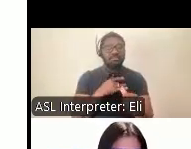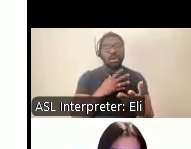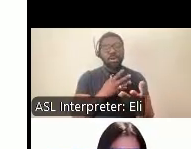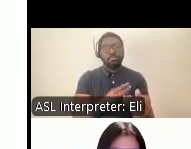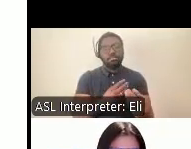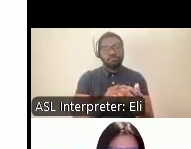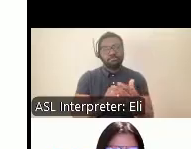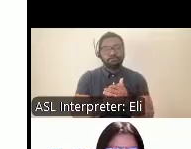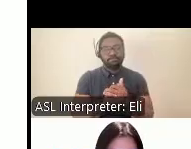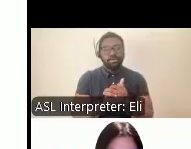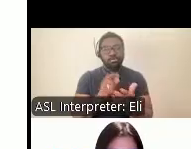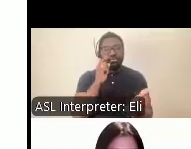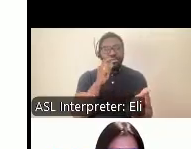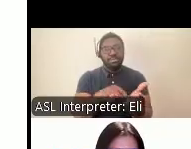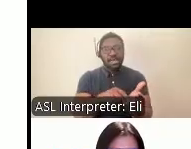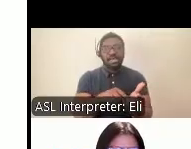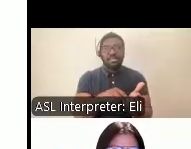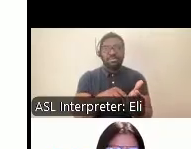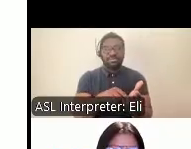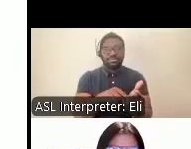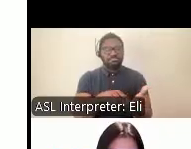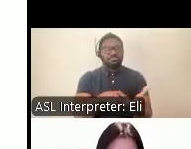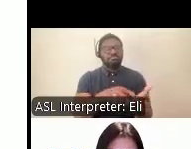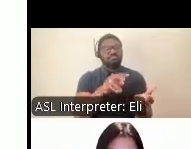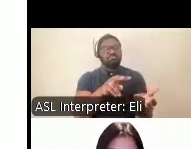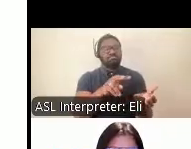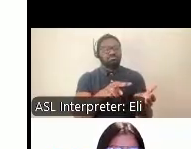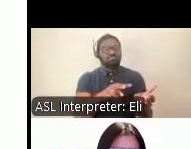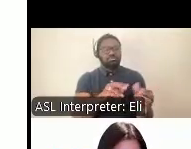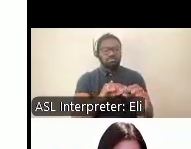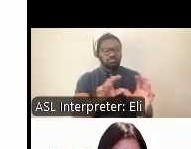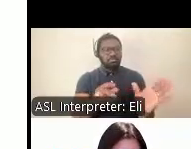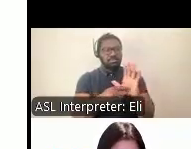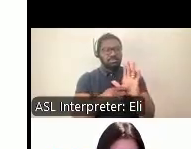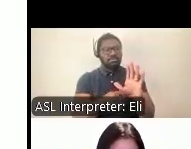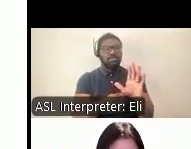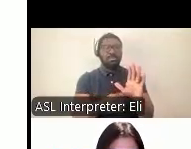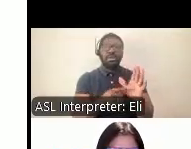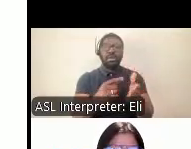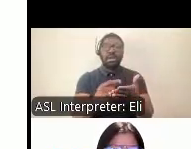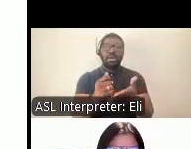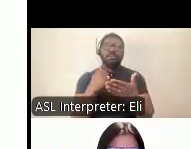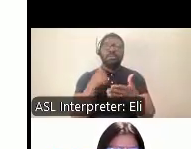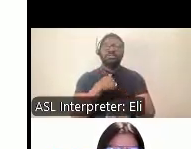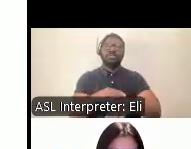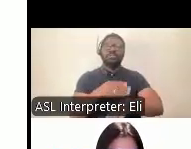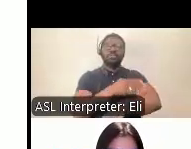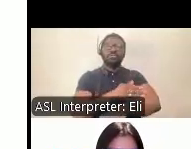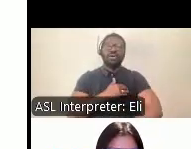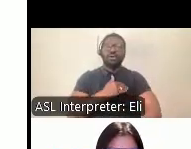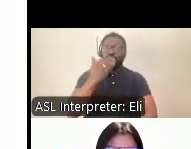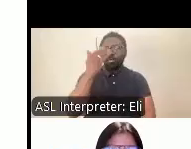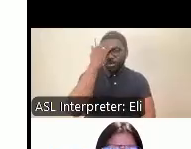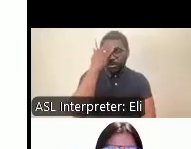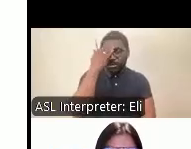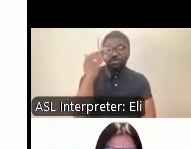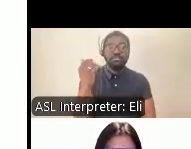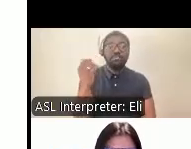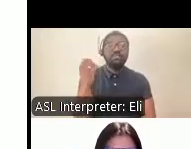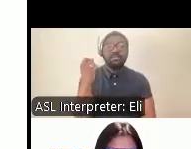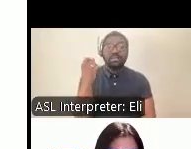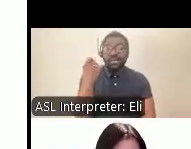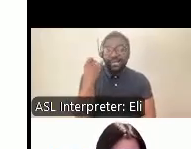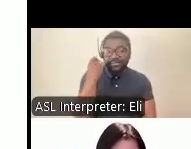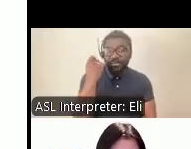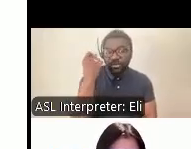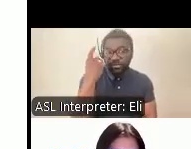Recognizing signs improves awareness. And when we have awareness, we can spot signs earlier, respond with empathy, and connect people